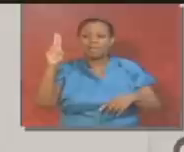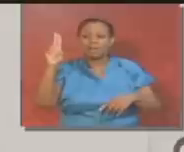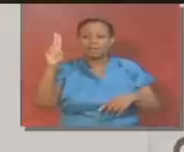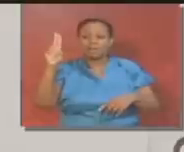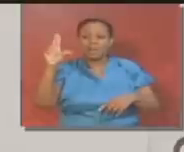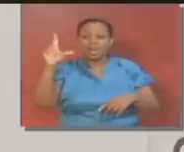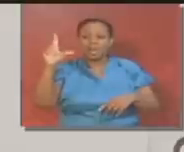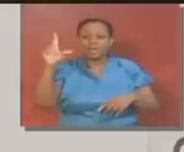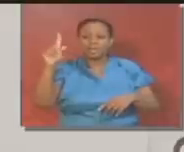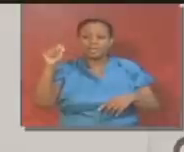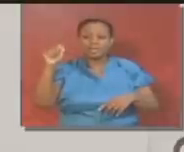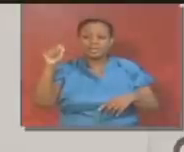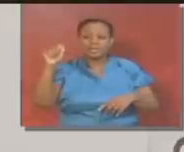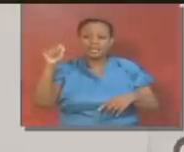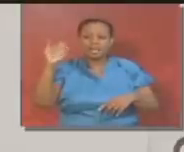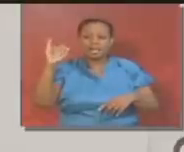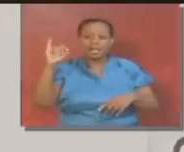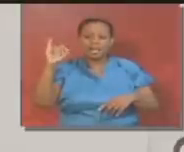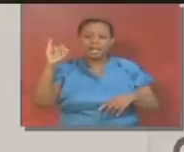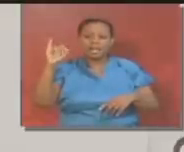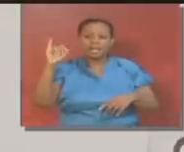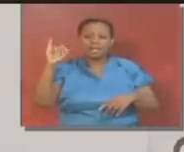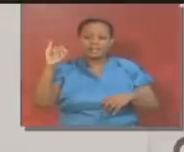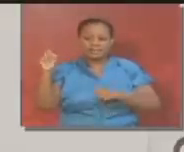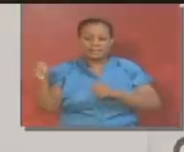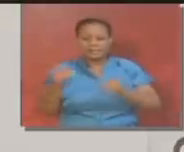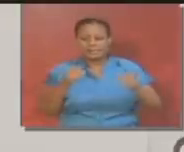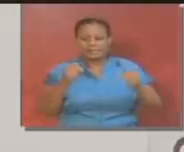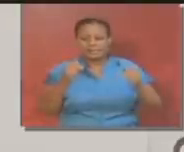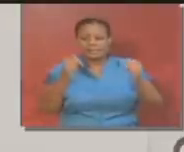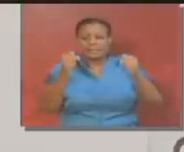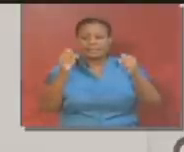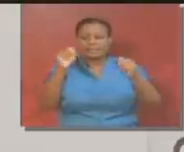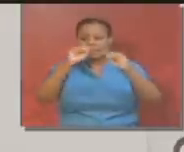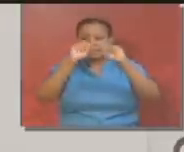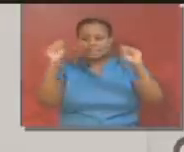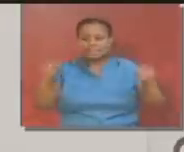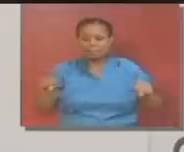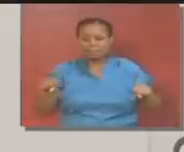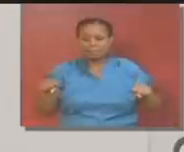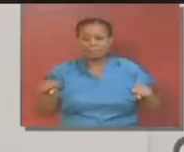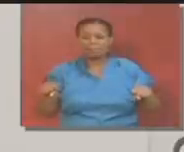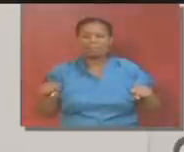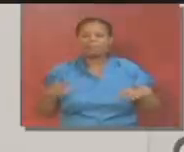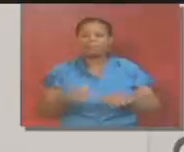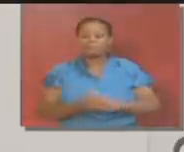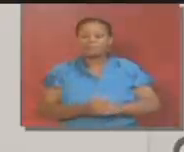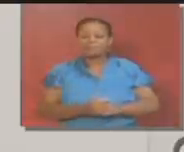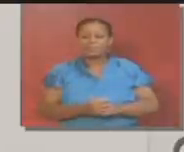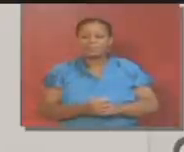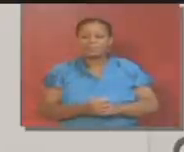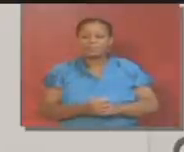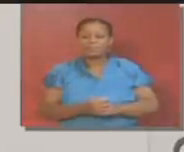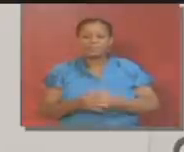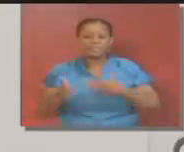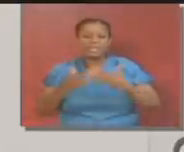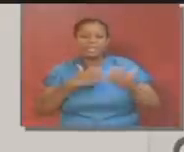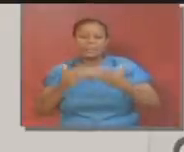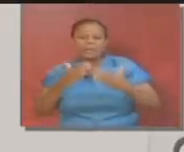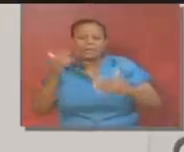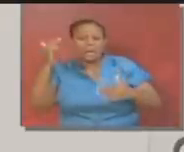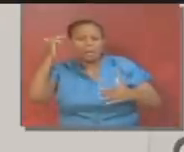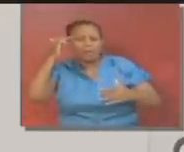multiple systems. So in fact, as we know, the systems affected can be brain, heart, lungs,